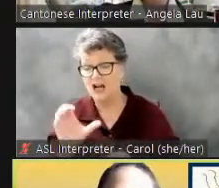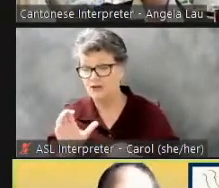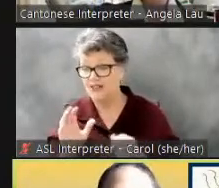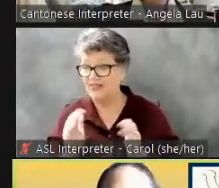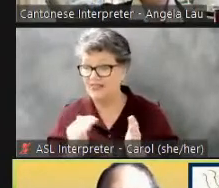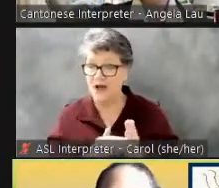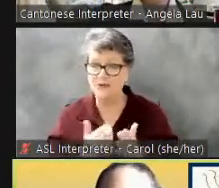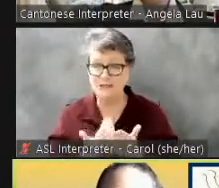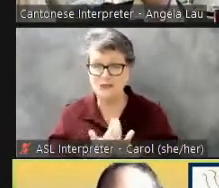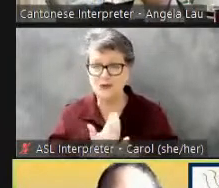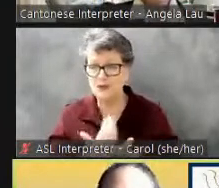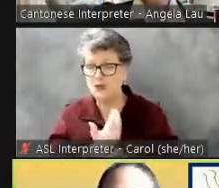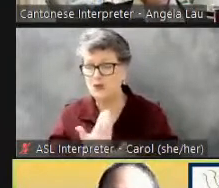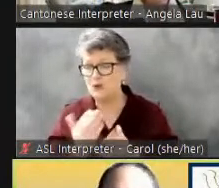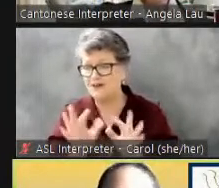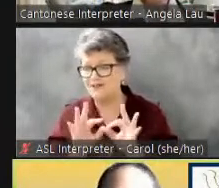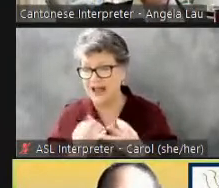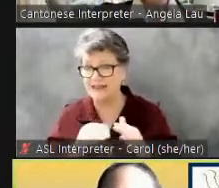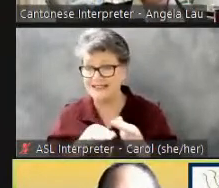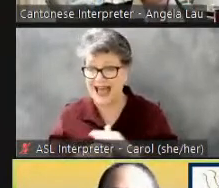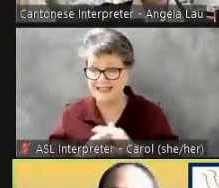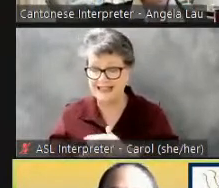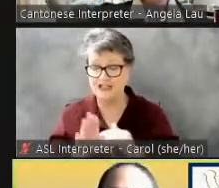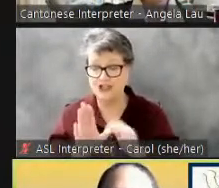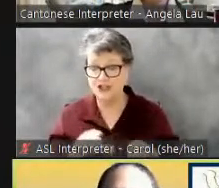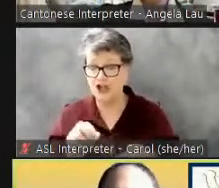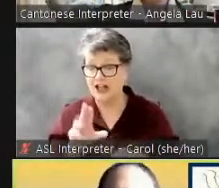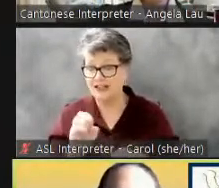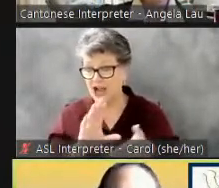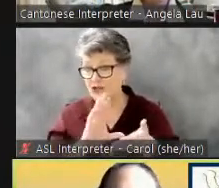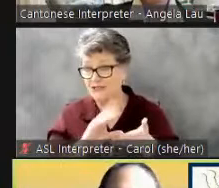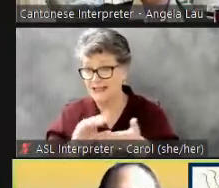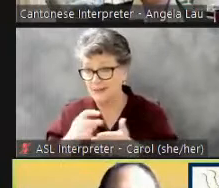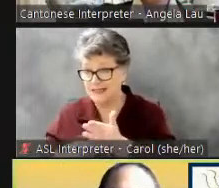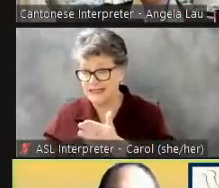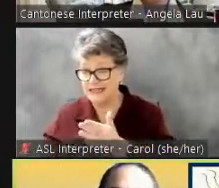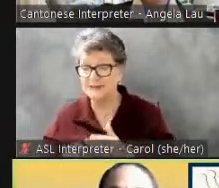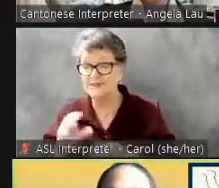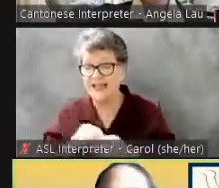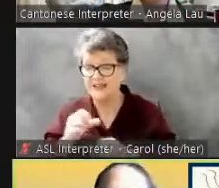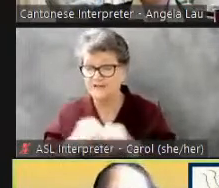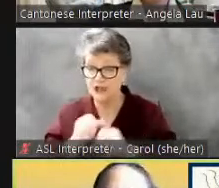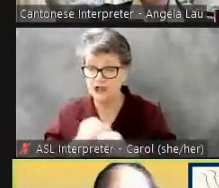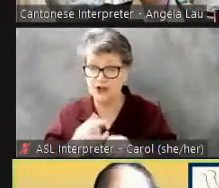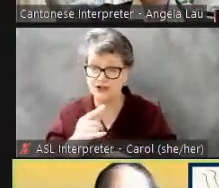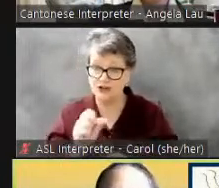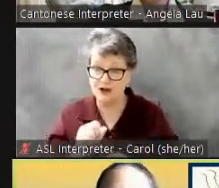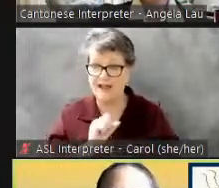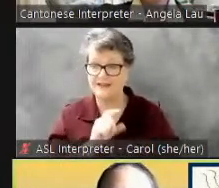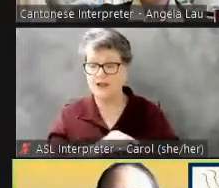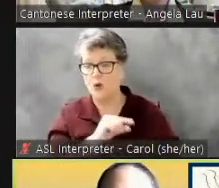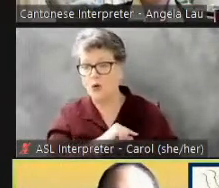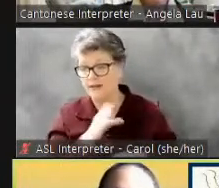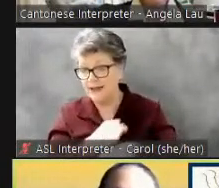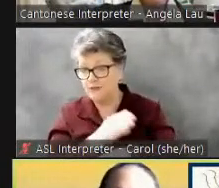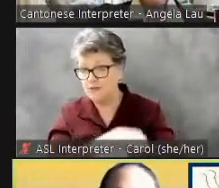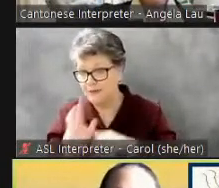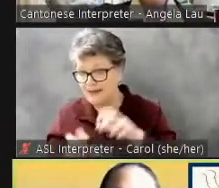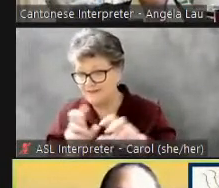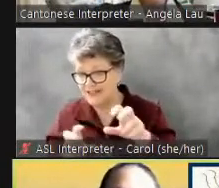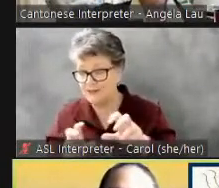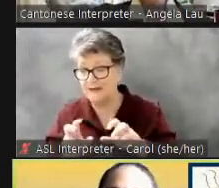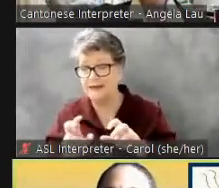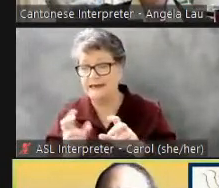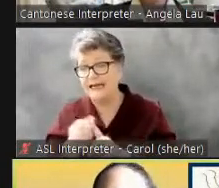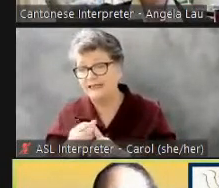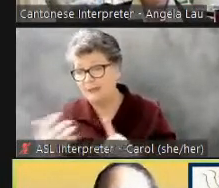families enrolled in accessing child care subsidies, infrastructure grants, quality improvement investments, expansion